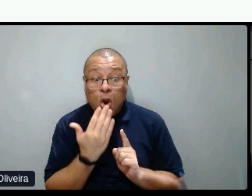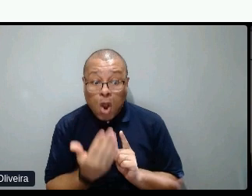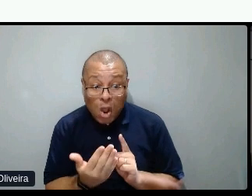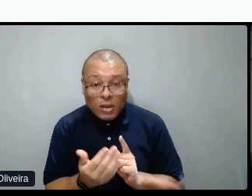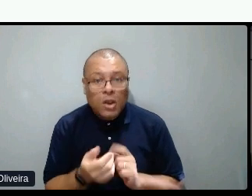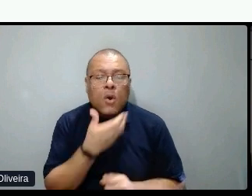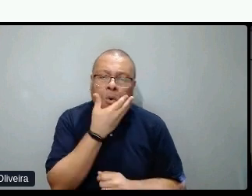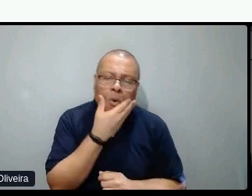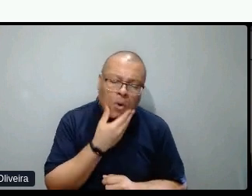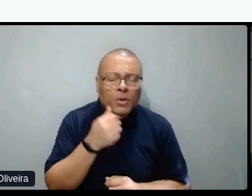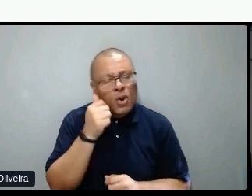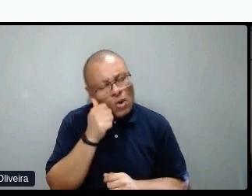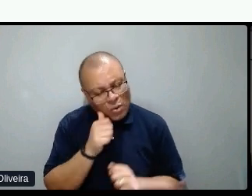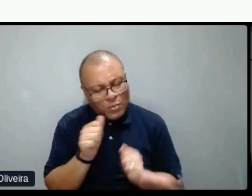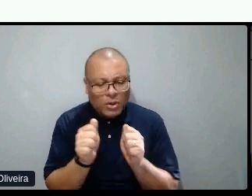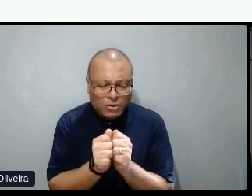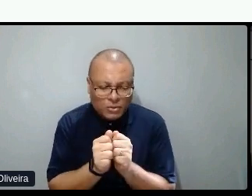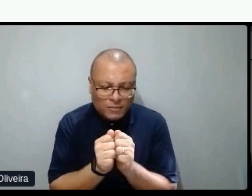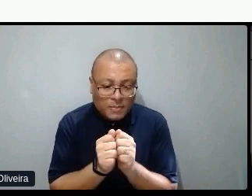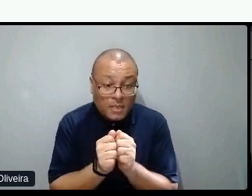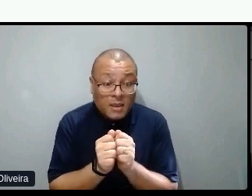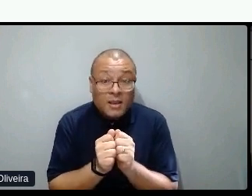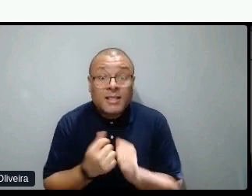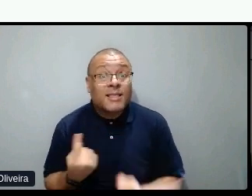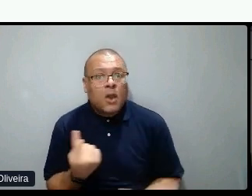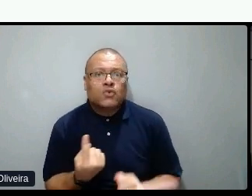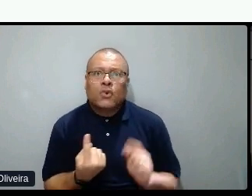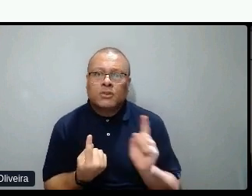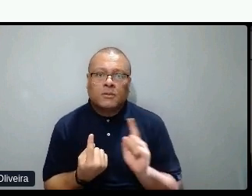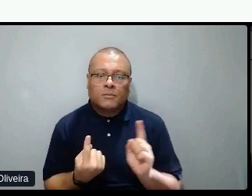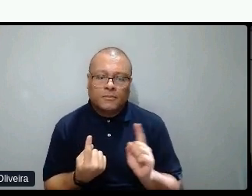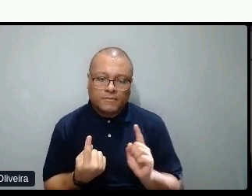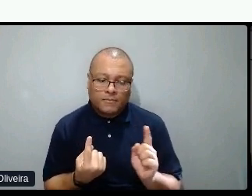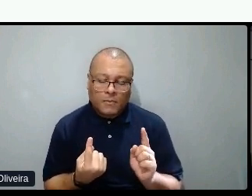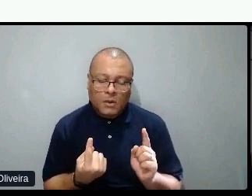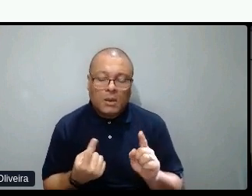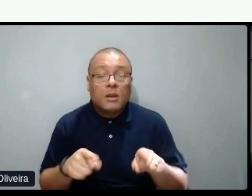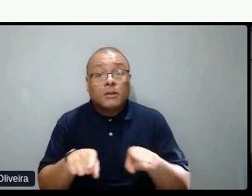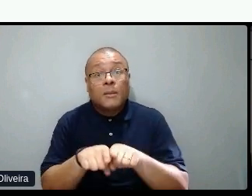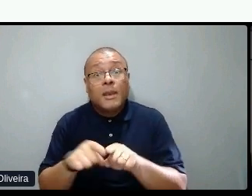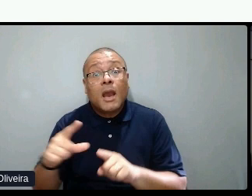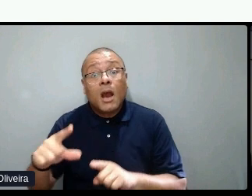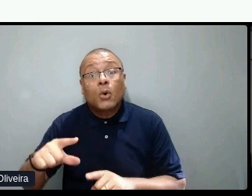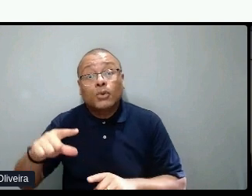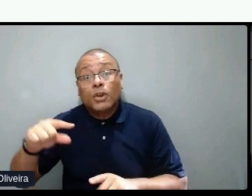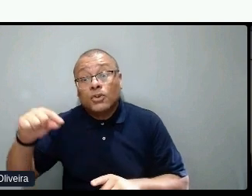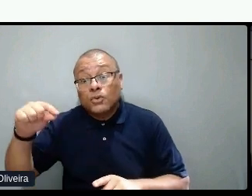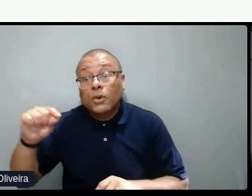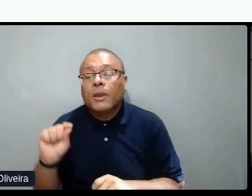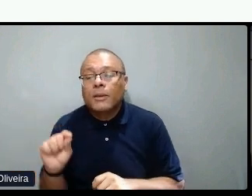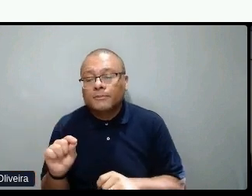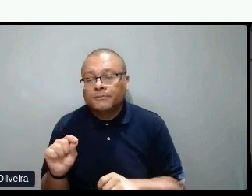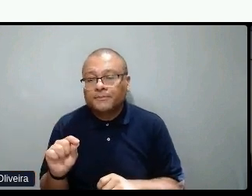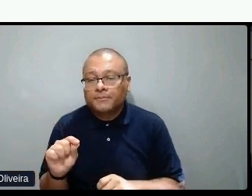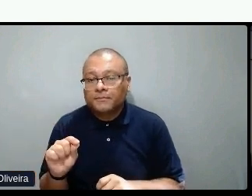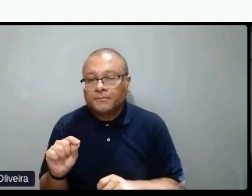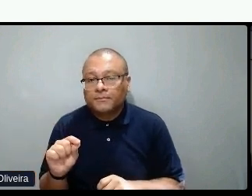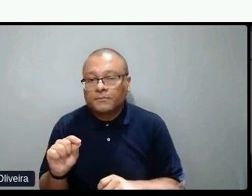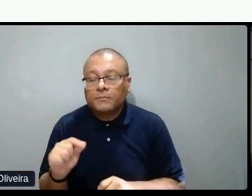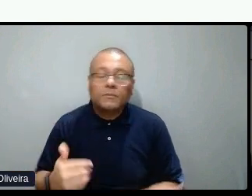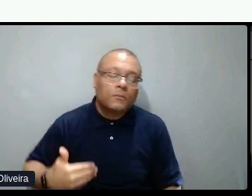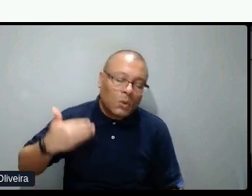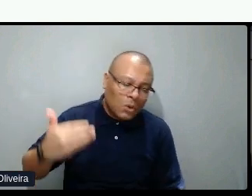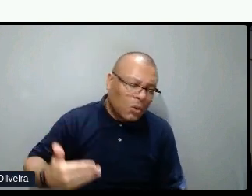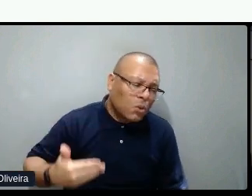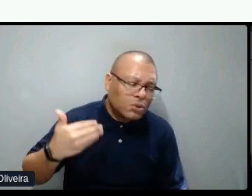women, so that they don't feel totally alone. And the other alternative is to continuously